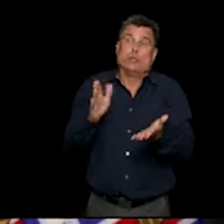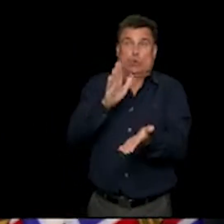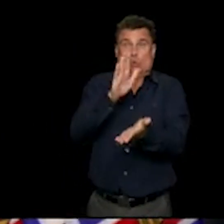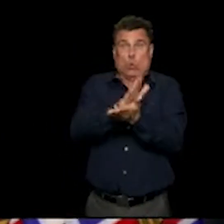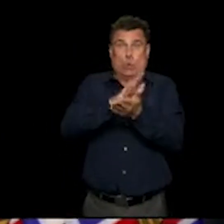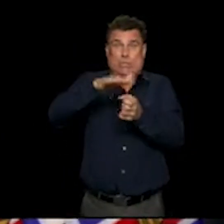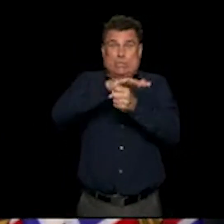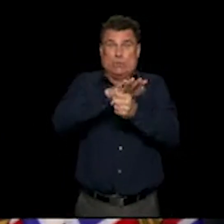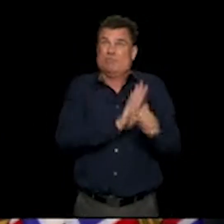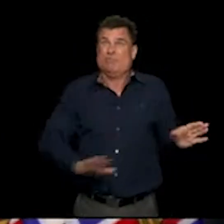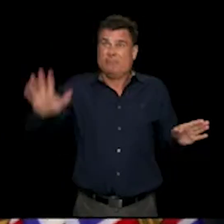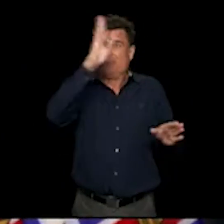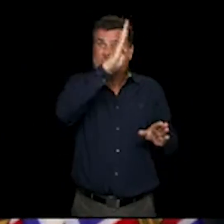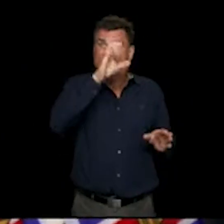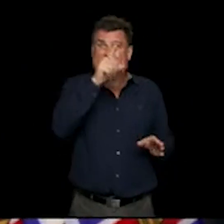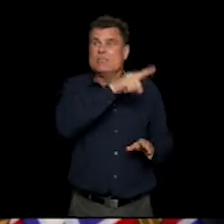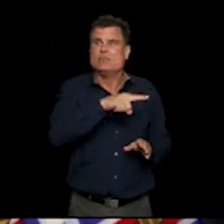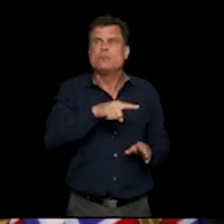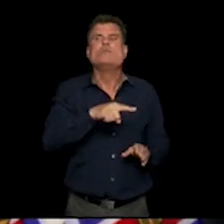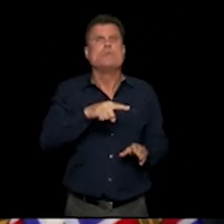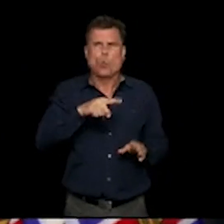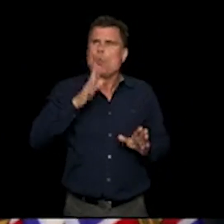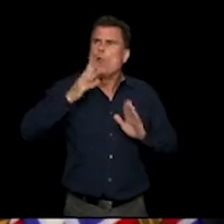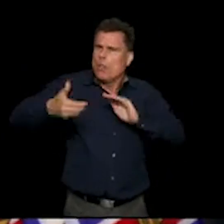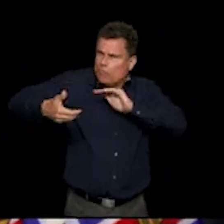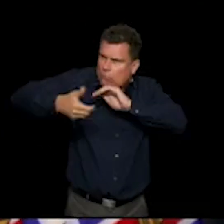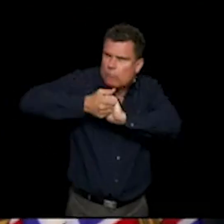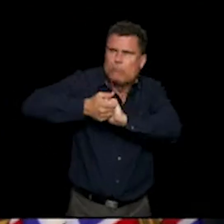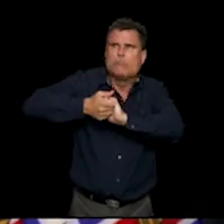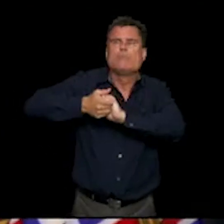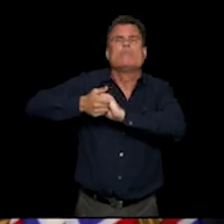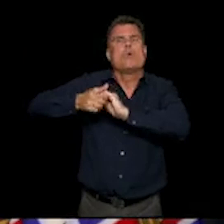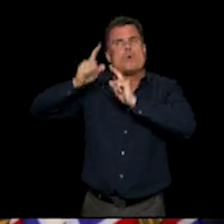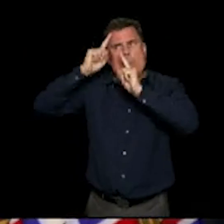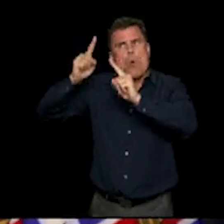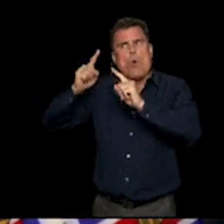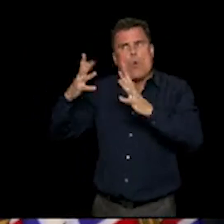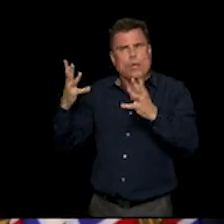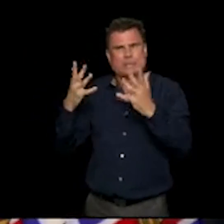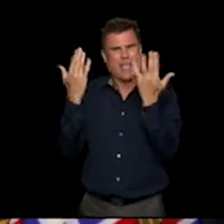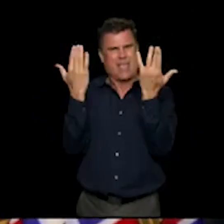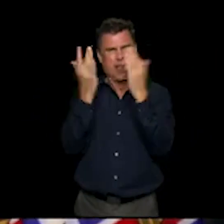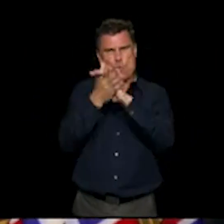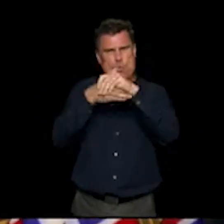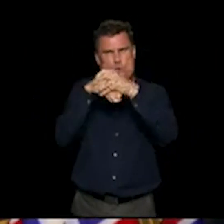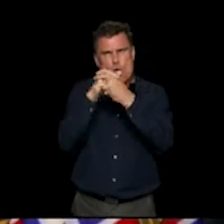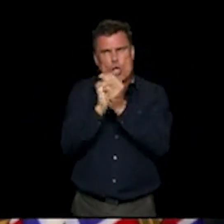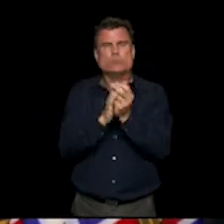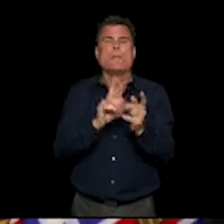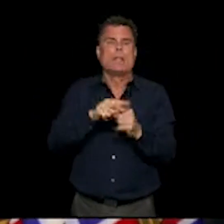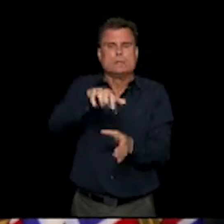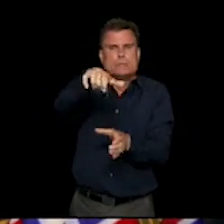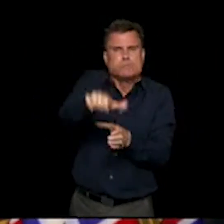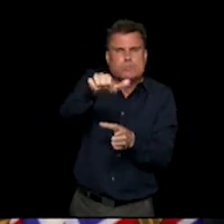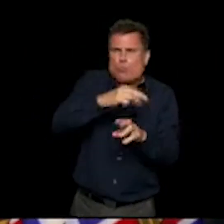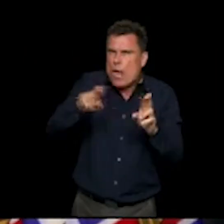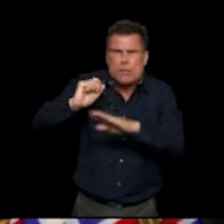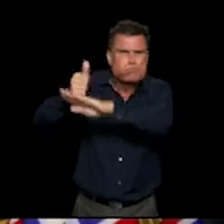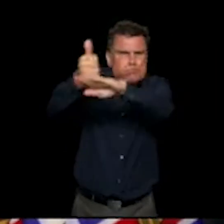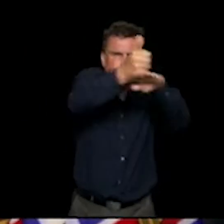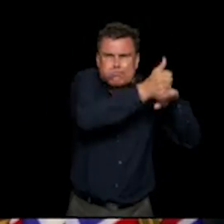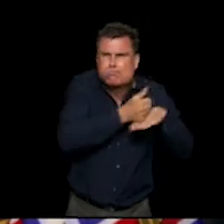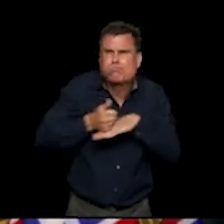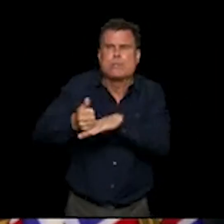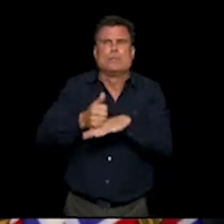worked with school districts around, making it possible to have frequent hand hygiene, for example, with additional hand